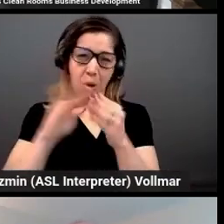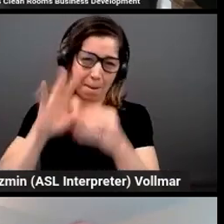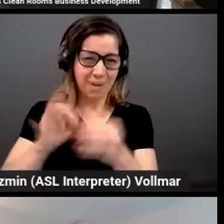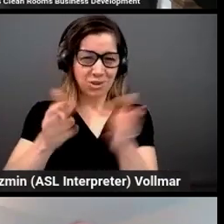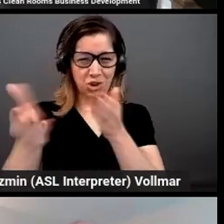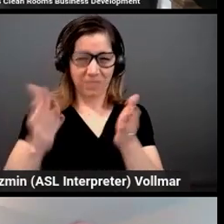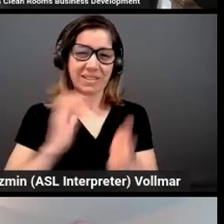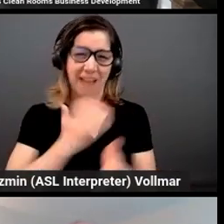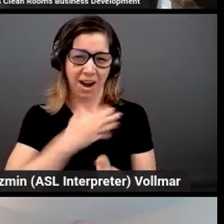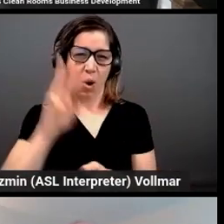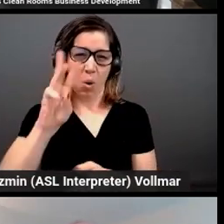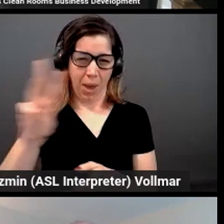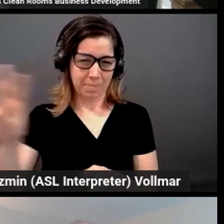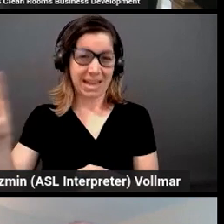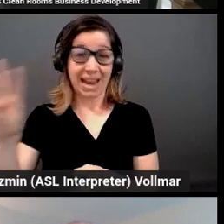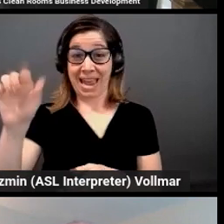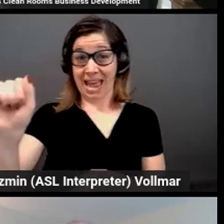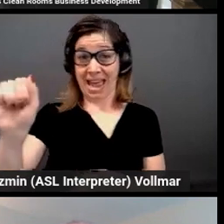So